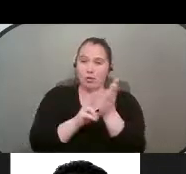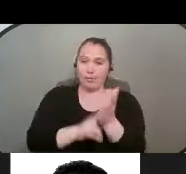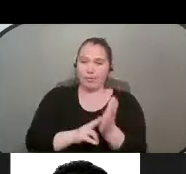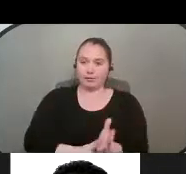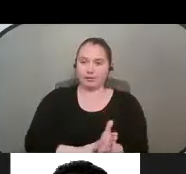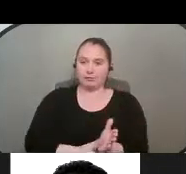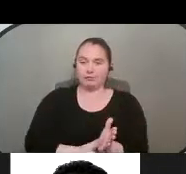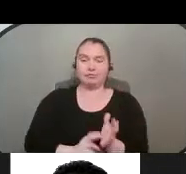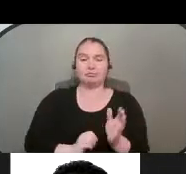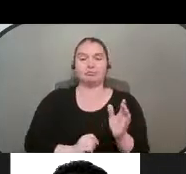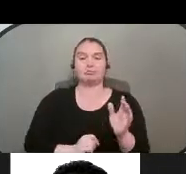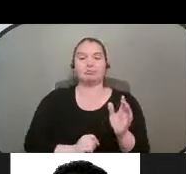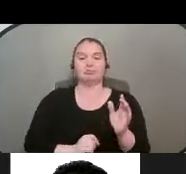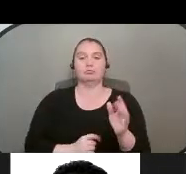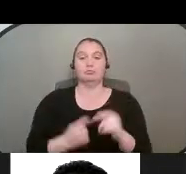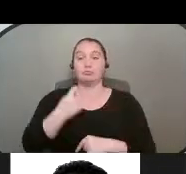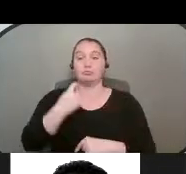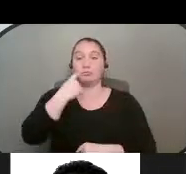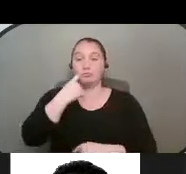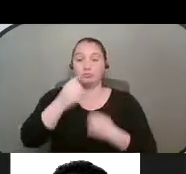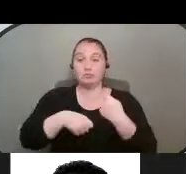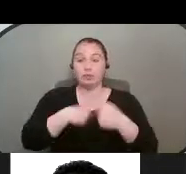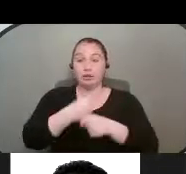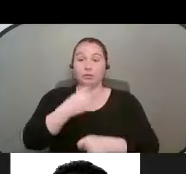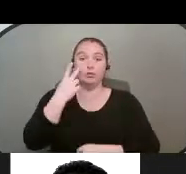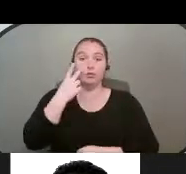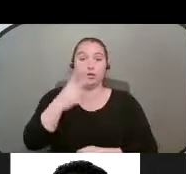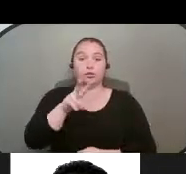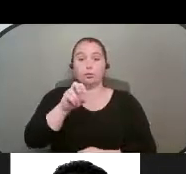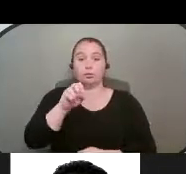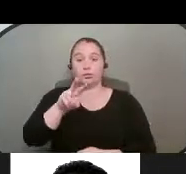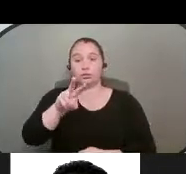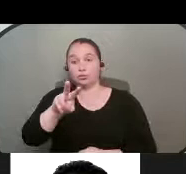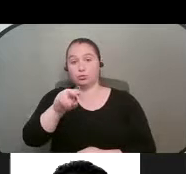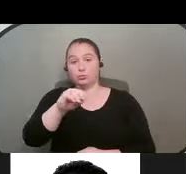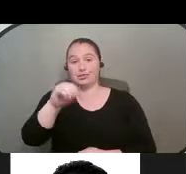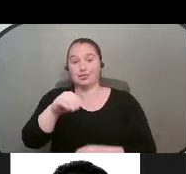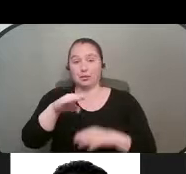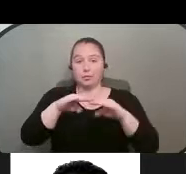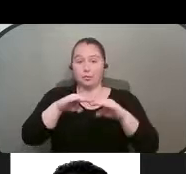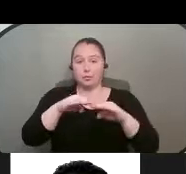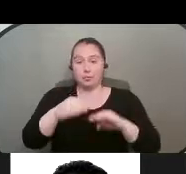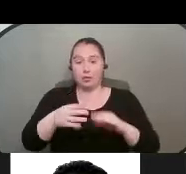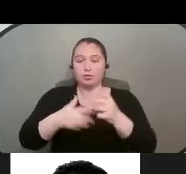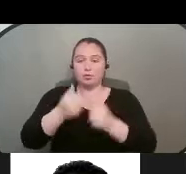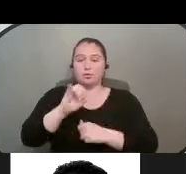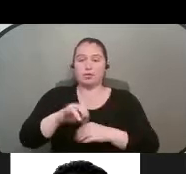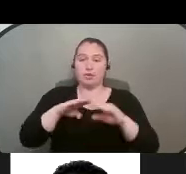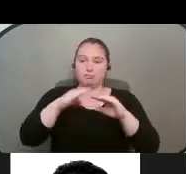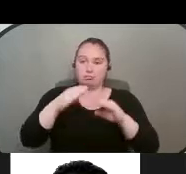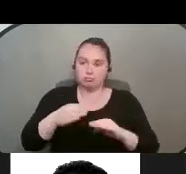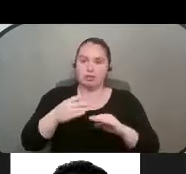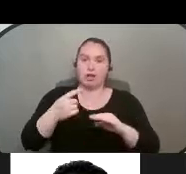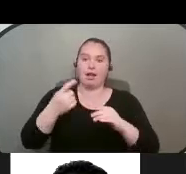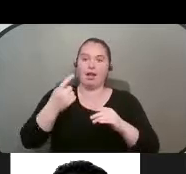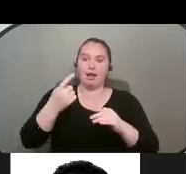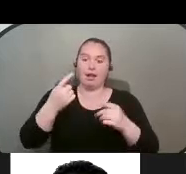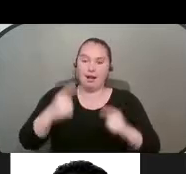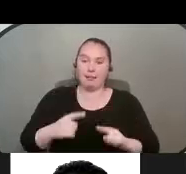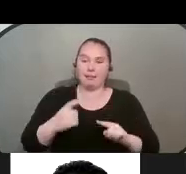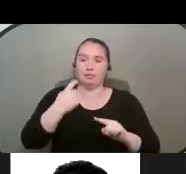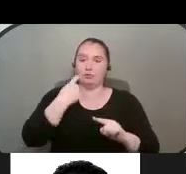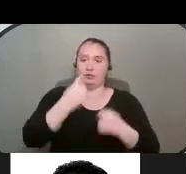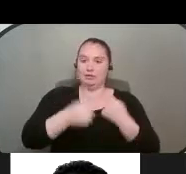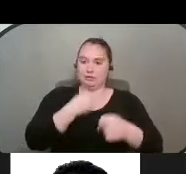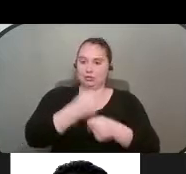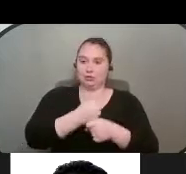during this past year, we actually saw 3.2%. So a majority of that decrease actually happened this past year. Region